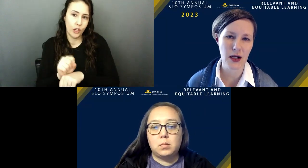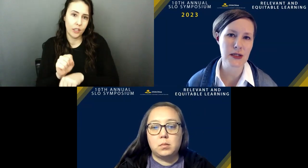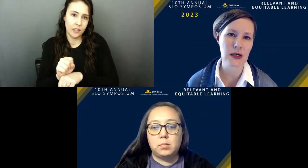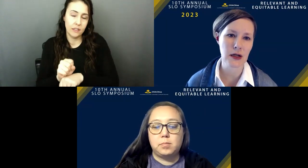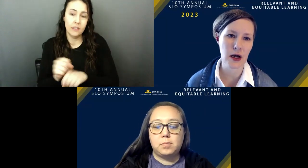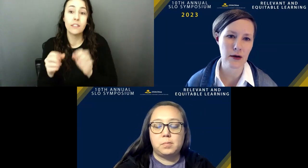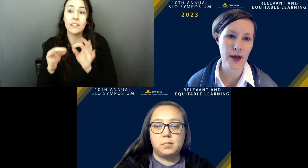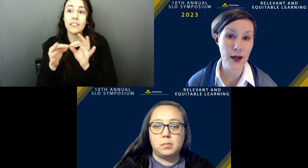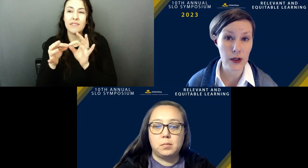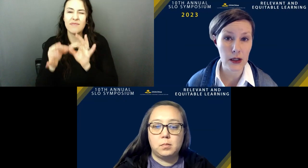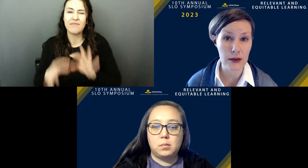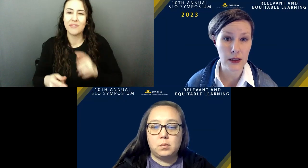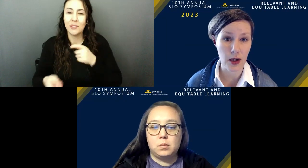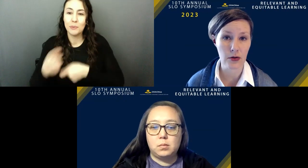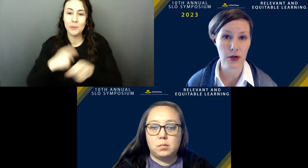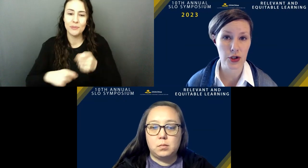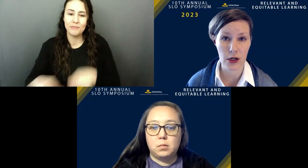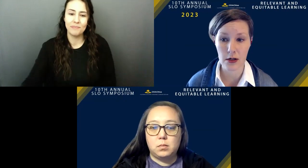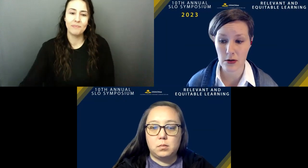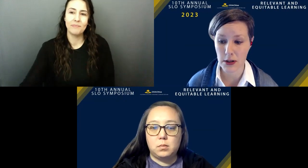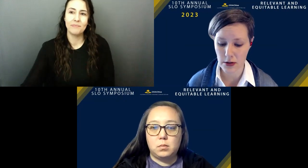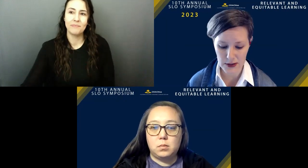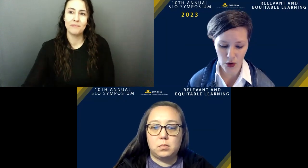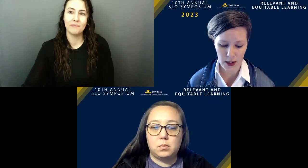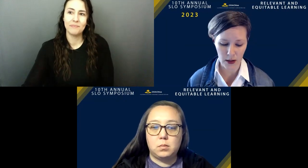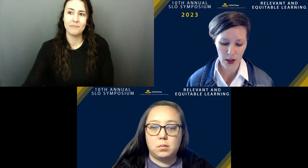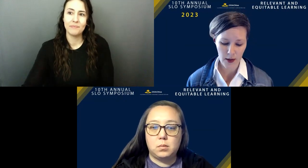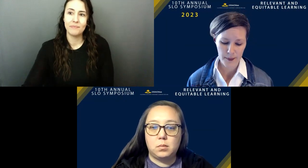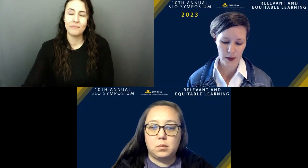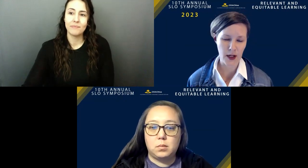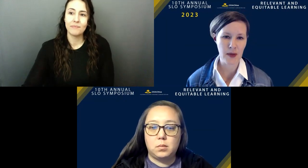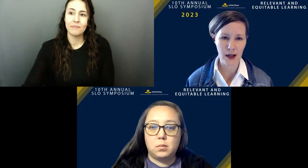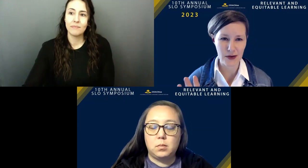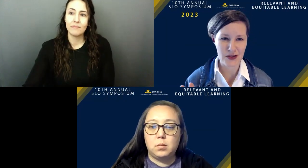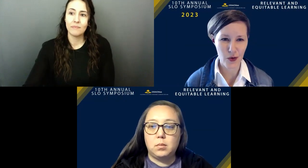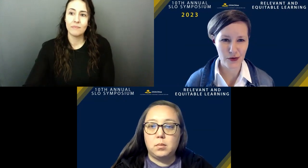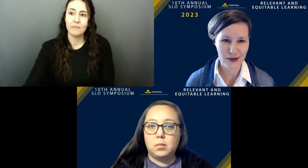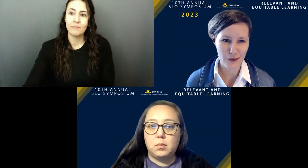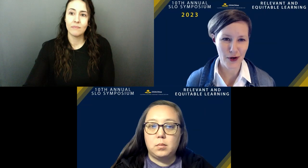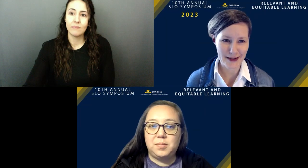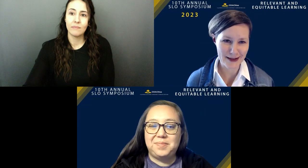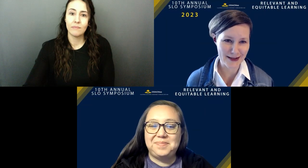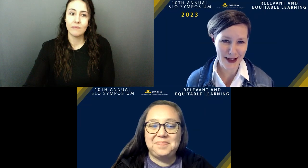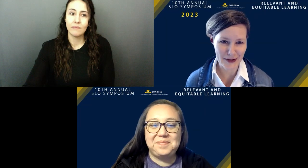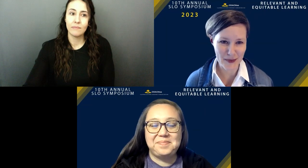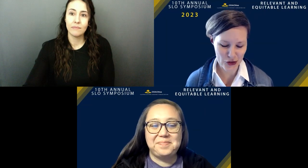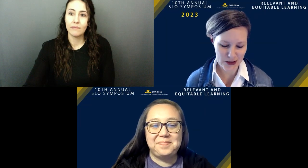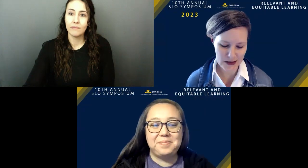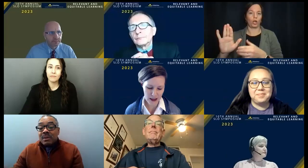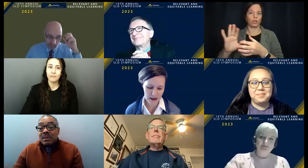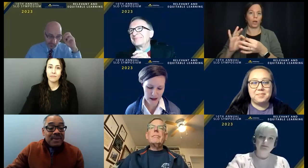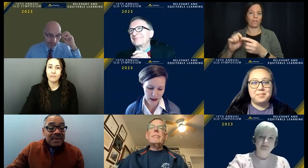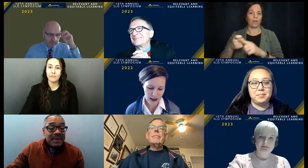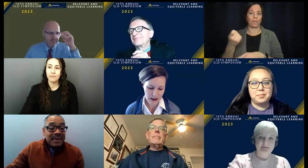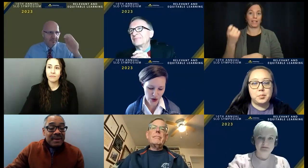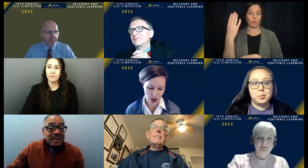to that idea of equity that Dr. Lowe shared earlier this morning, you know, and I may not get this quote right exactly, but she